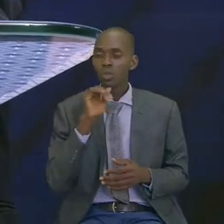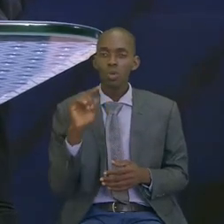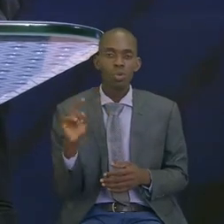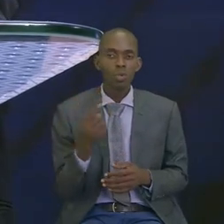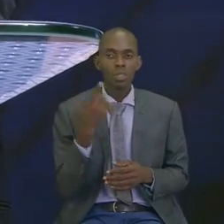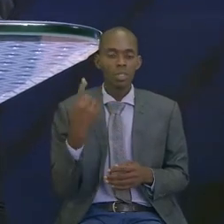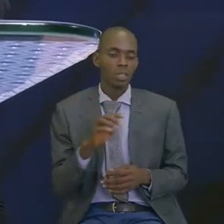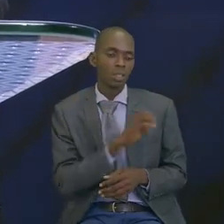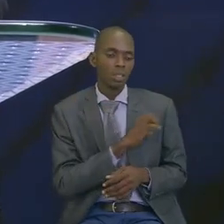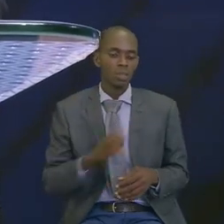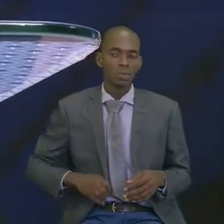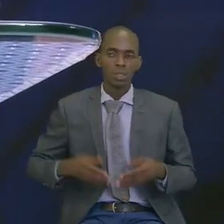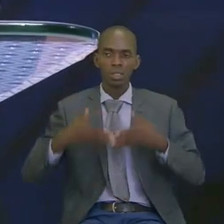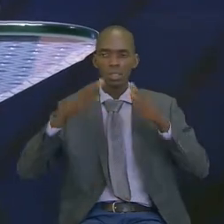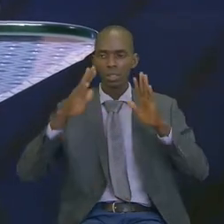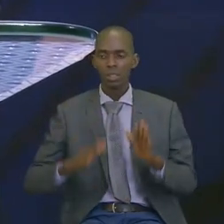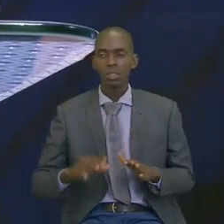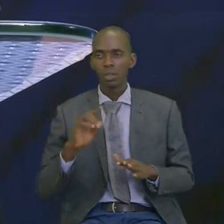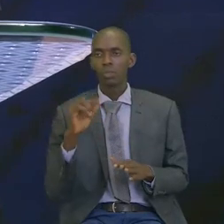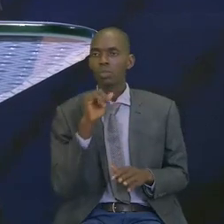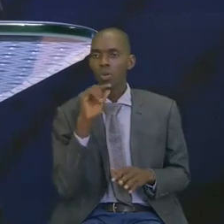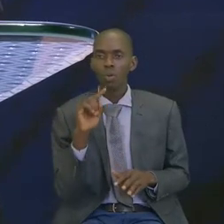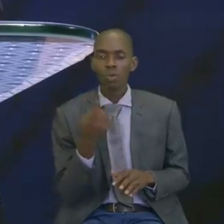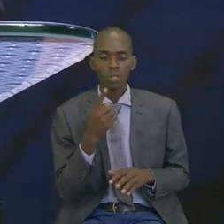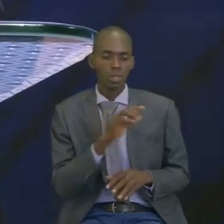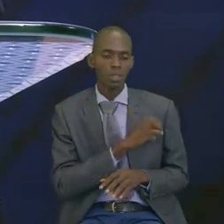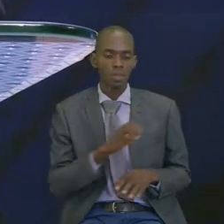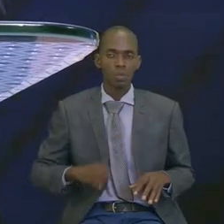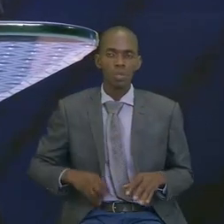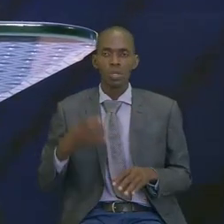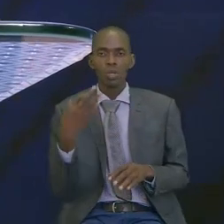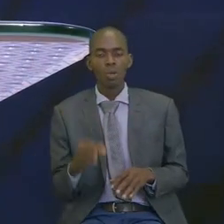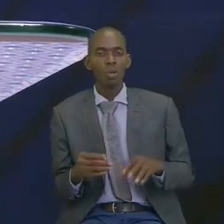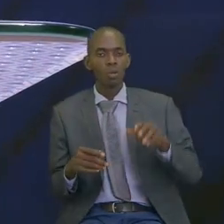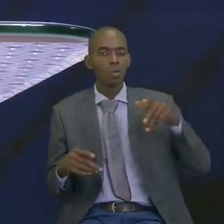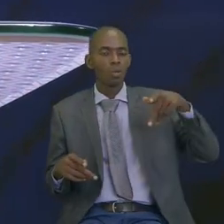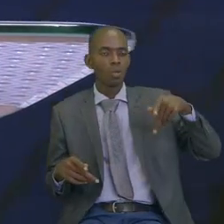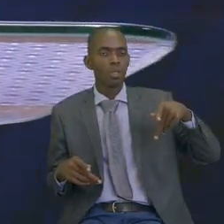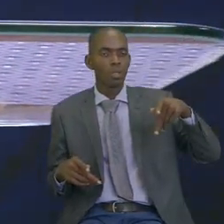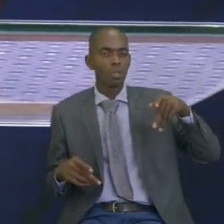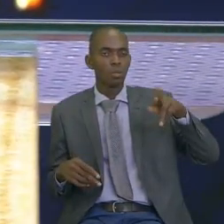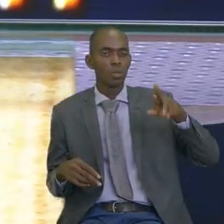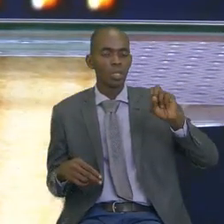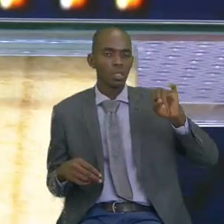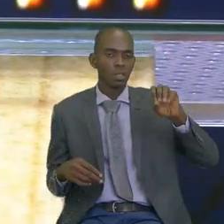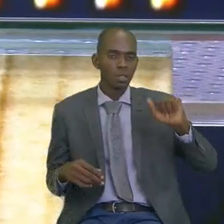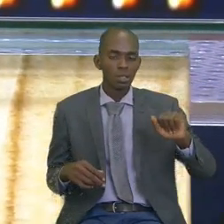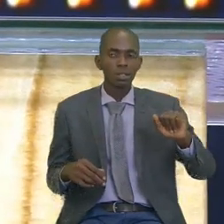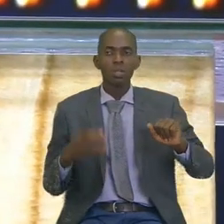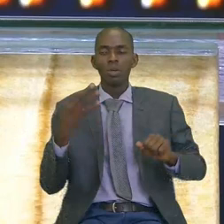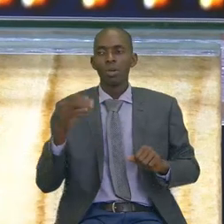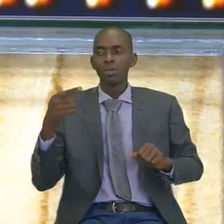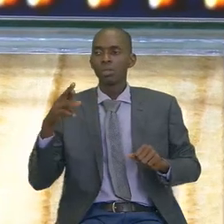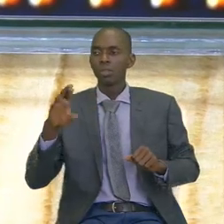emperors of the Medo-Persian Empire, and not only the emperors of Greece or the Roman Empire, and now all men,